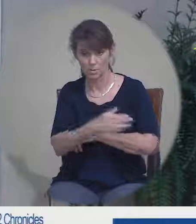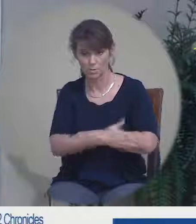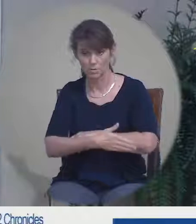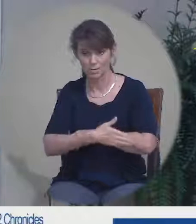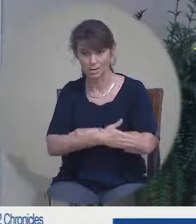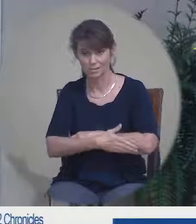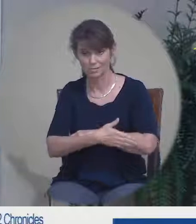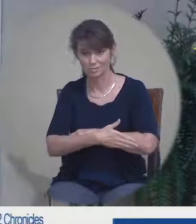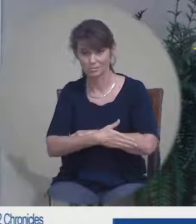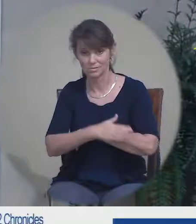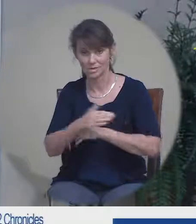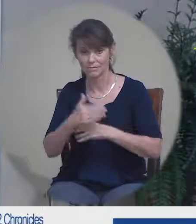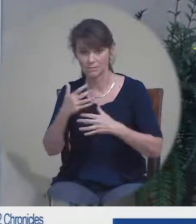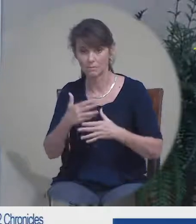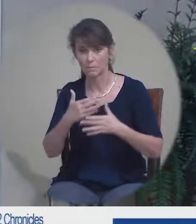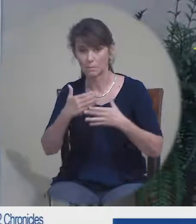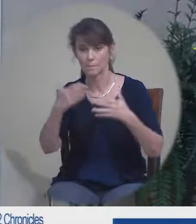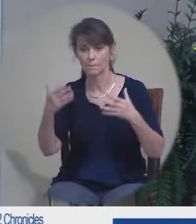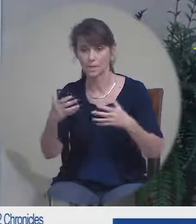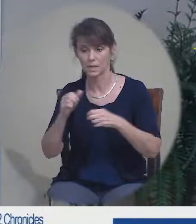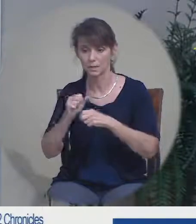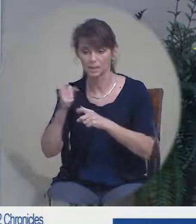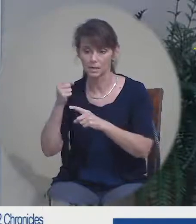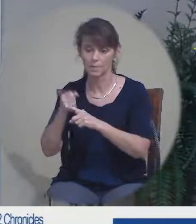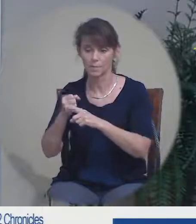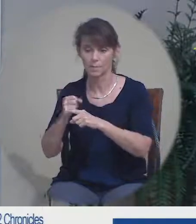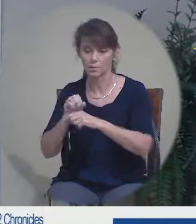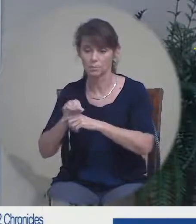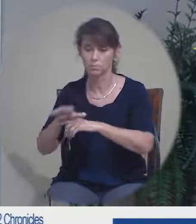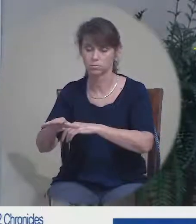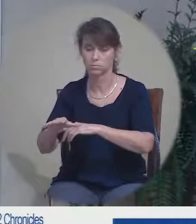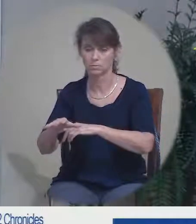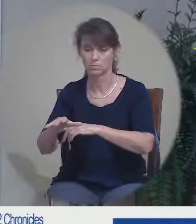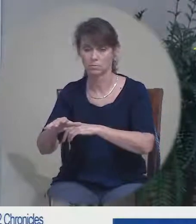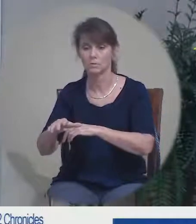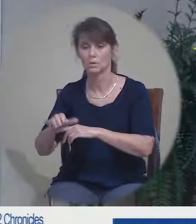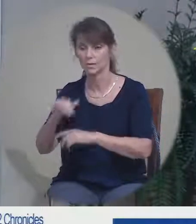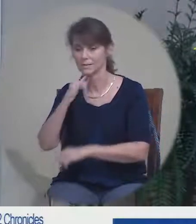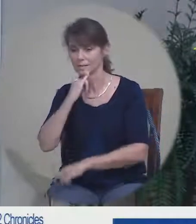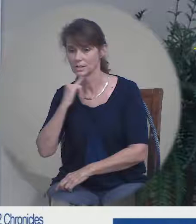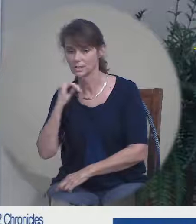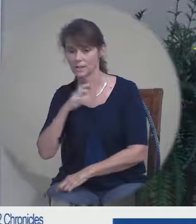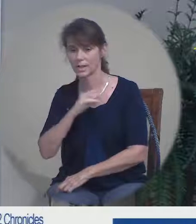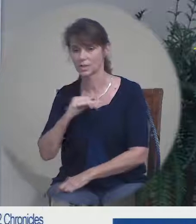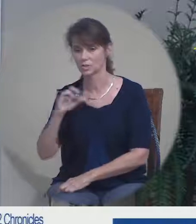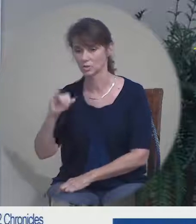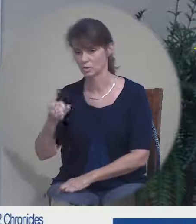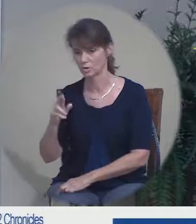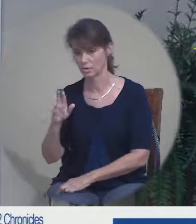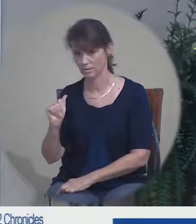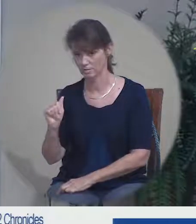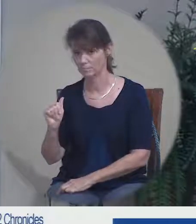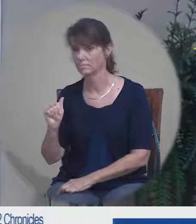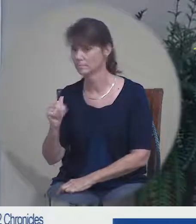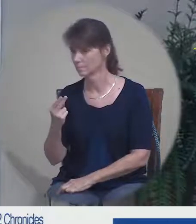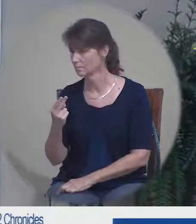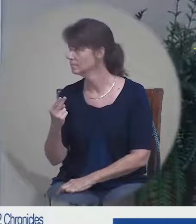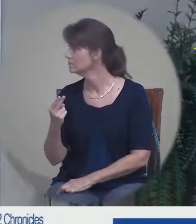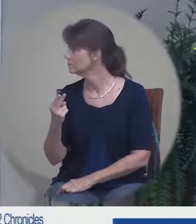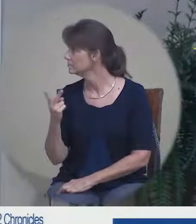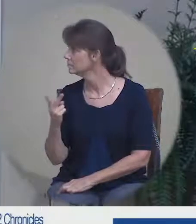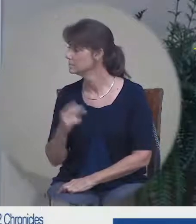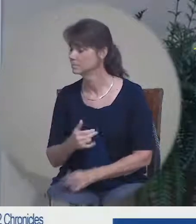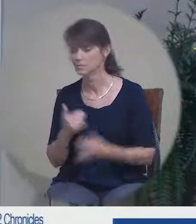impact on the period of history that we're looking at. So, all that being said, let's turn our attention and look at the text itself